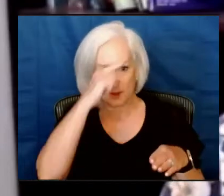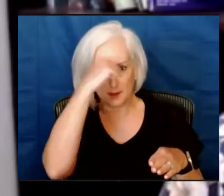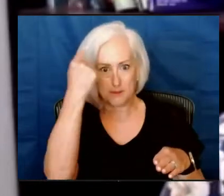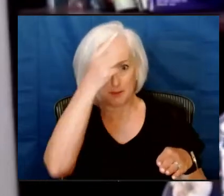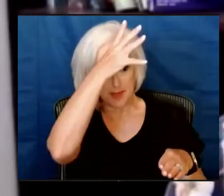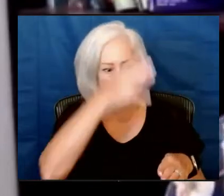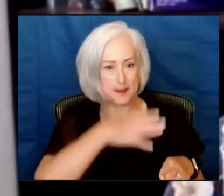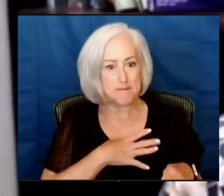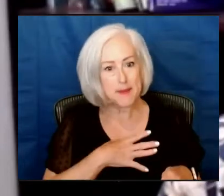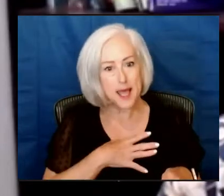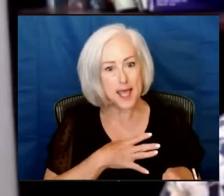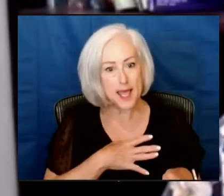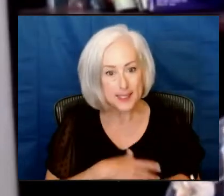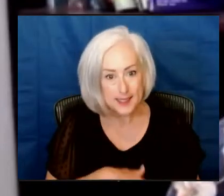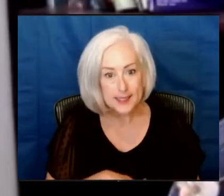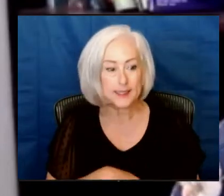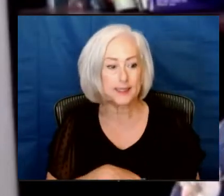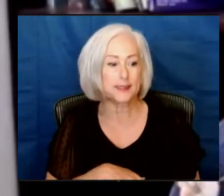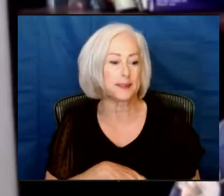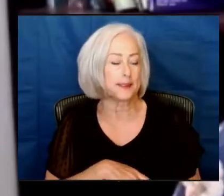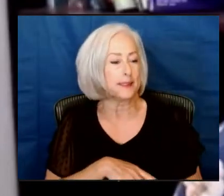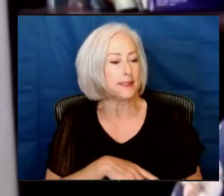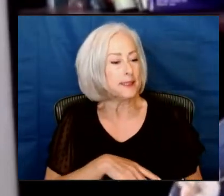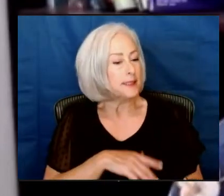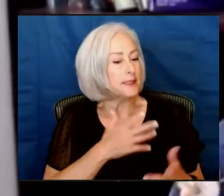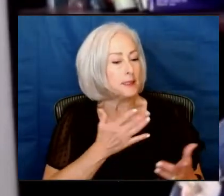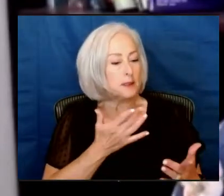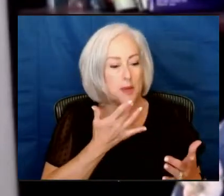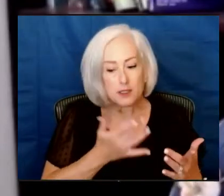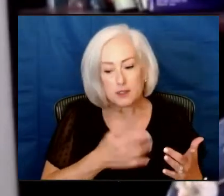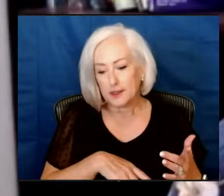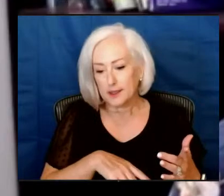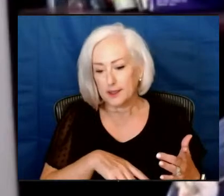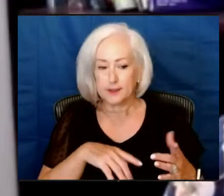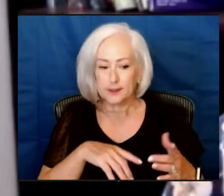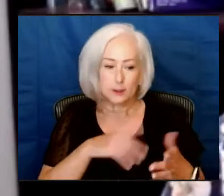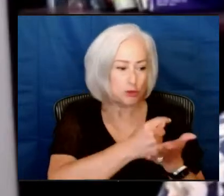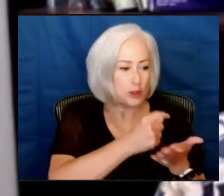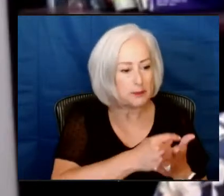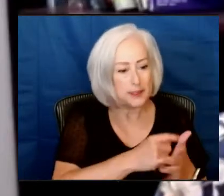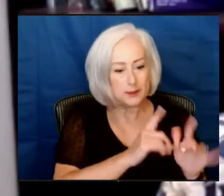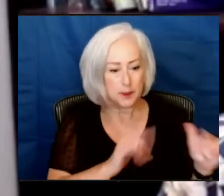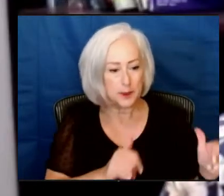and stereotypes in treatment. And we sometimes forget about Black girls and Black women